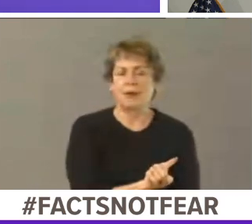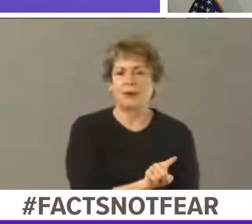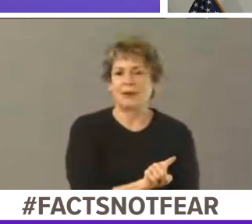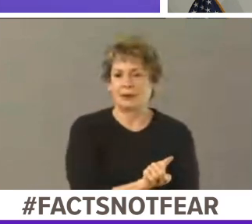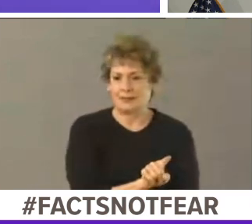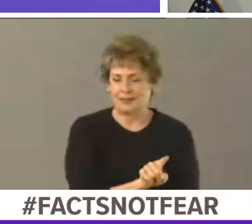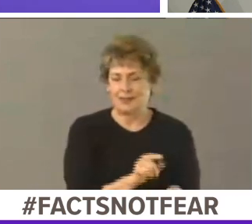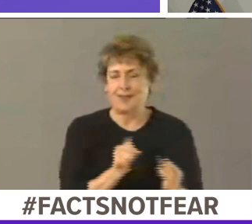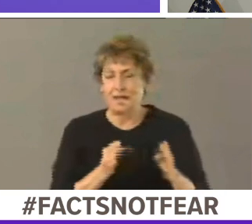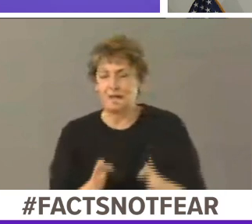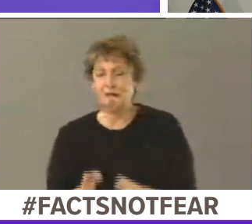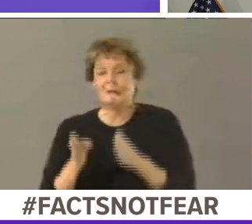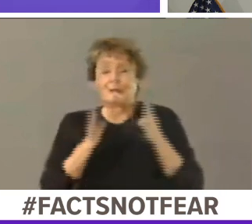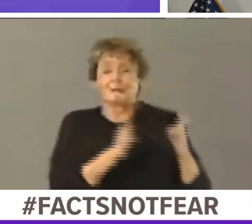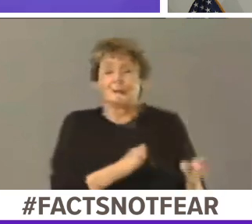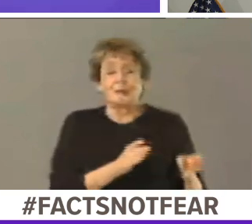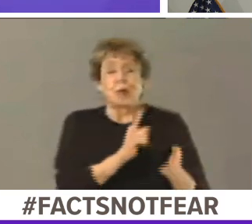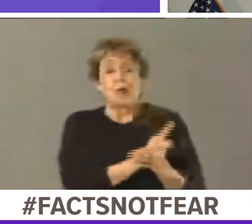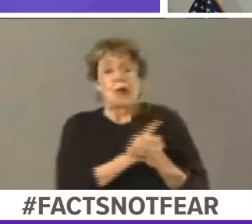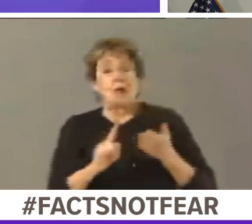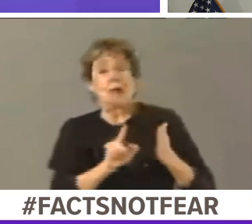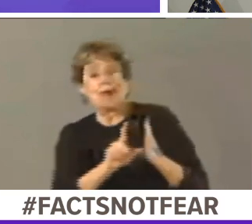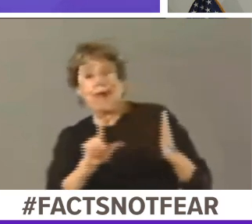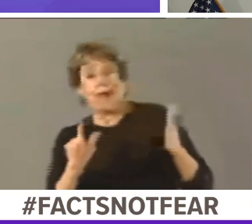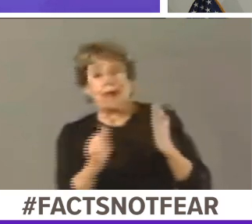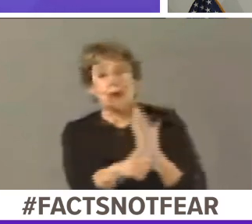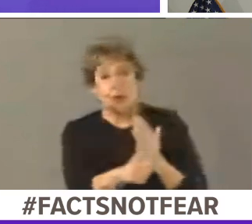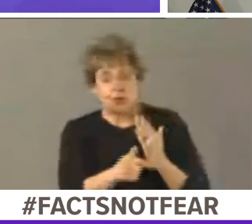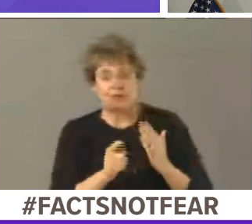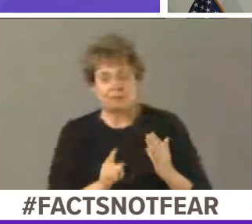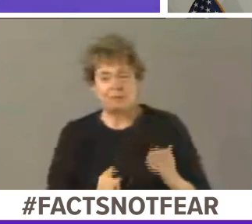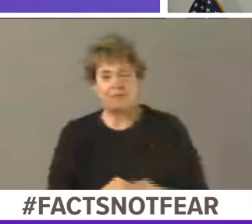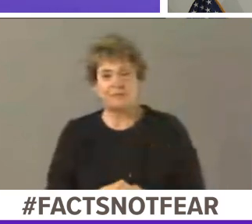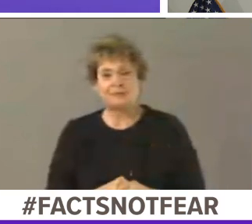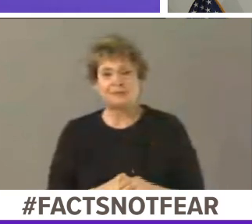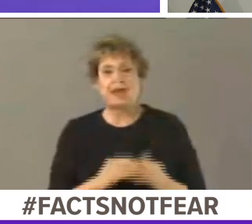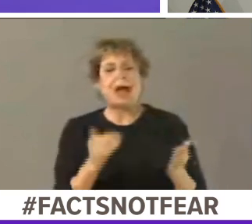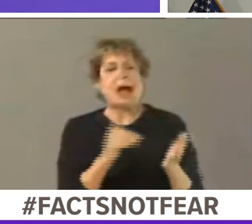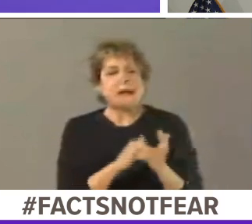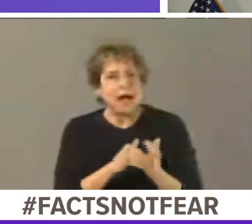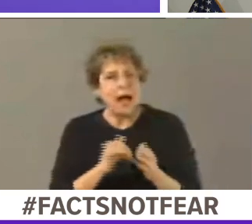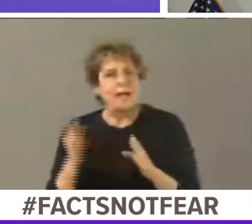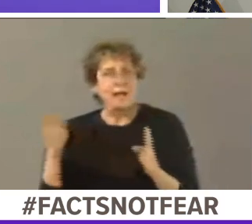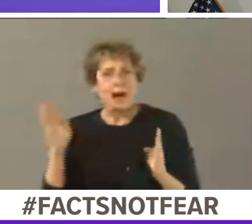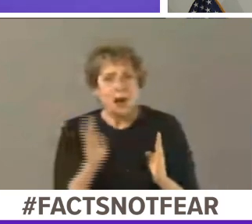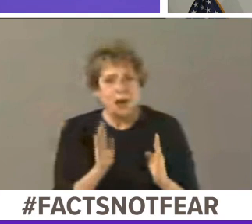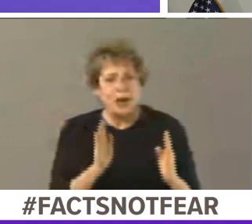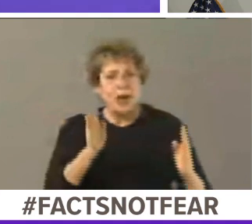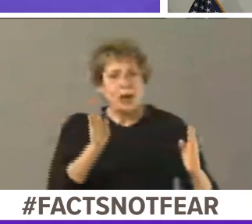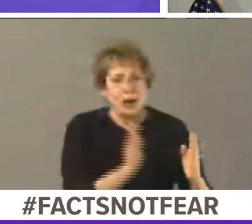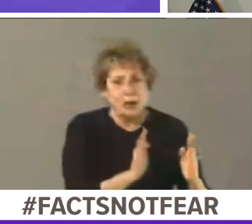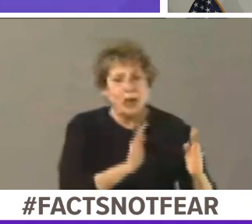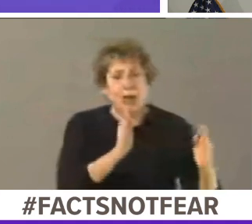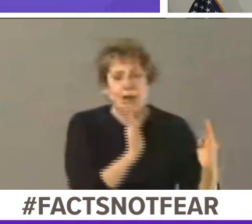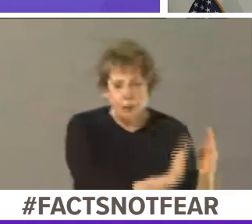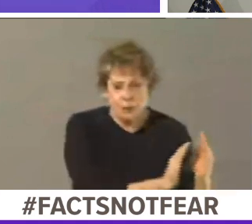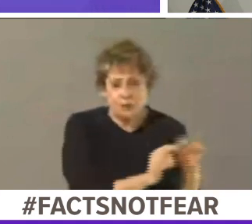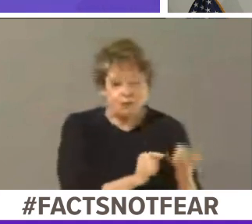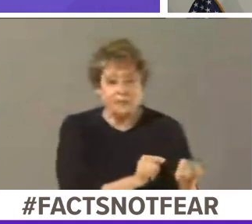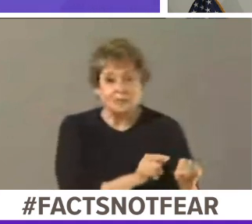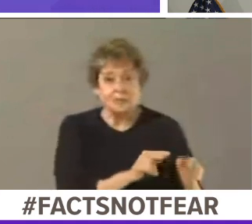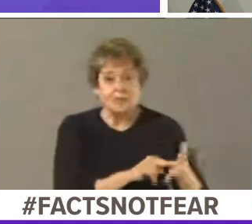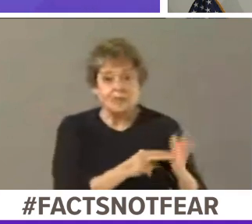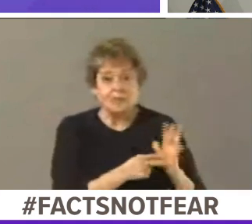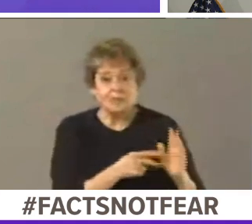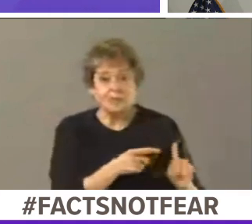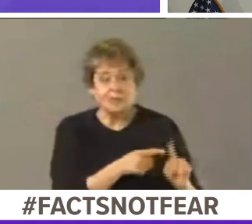next week, moving 12 more basis points. So in total, we've moved 20